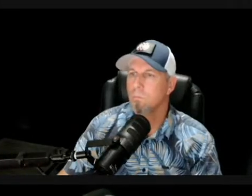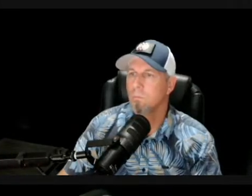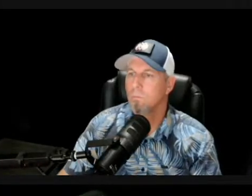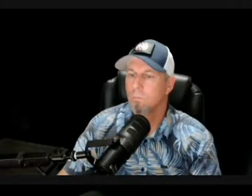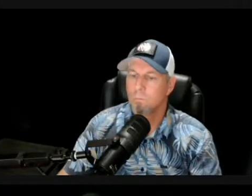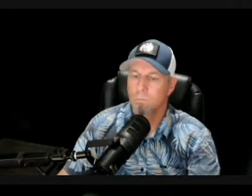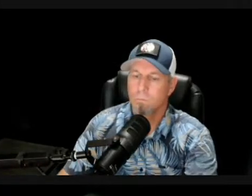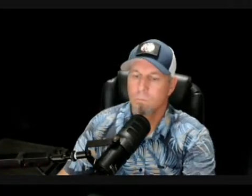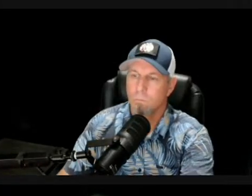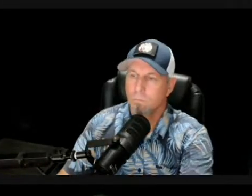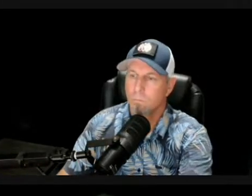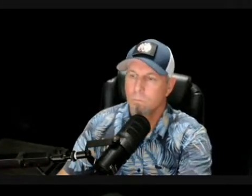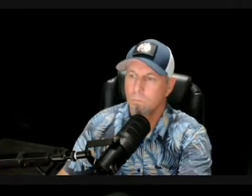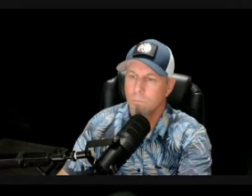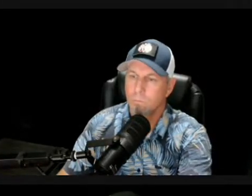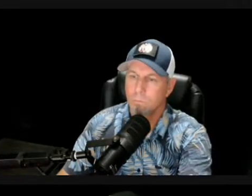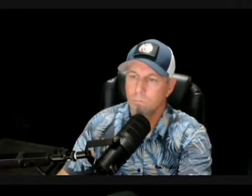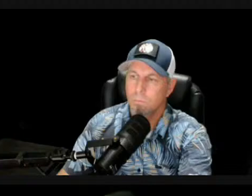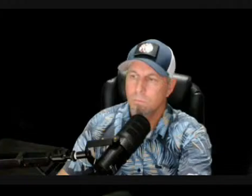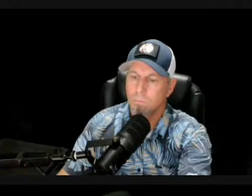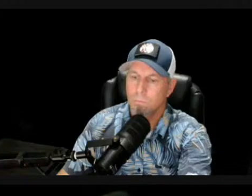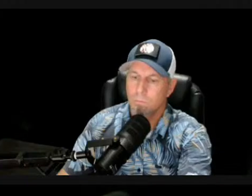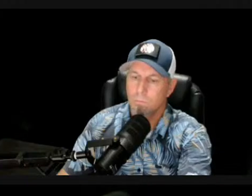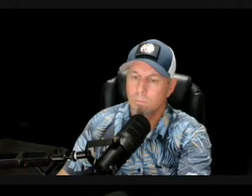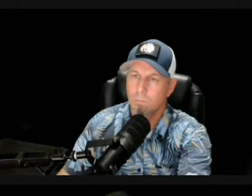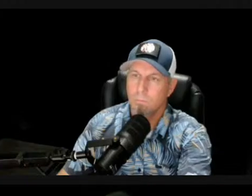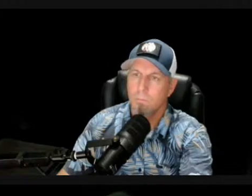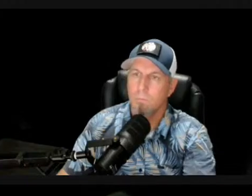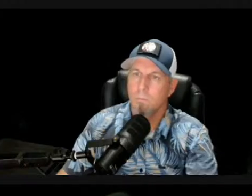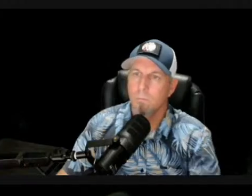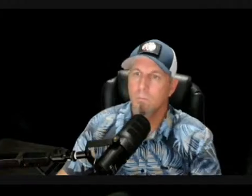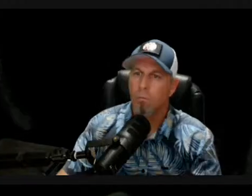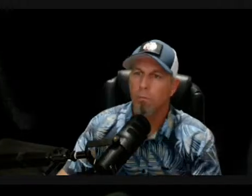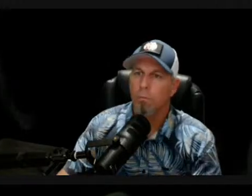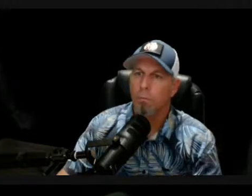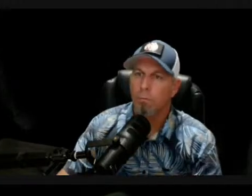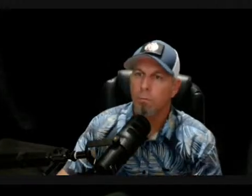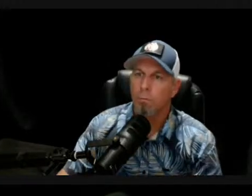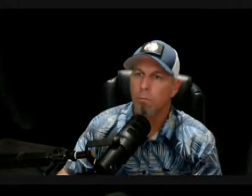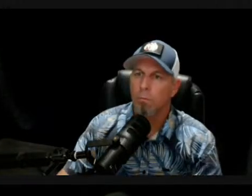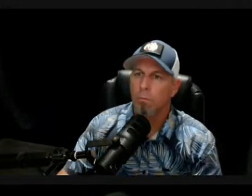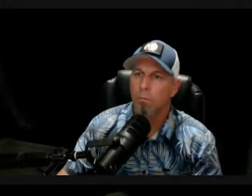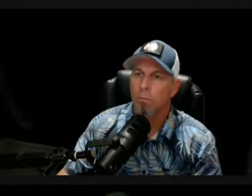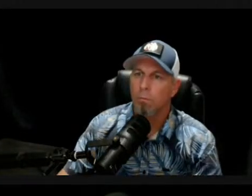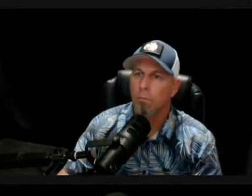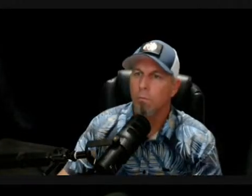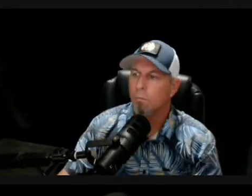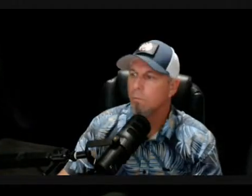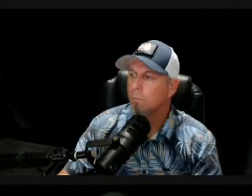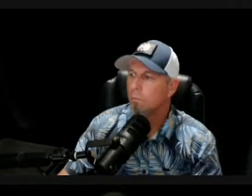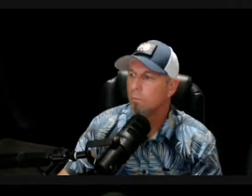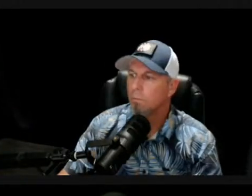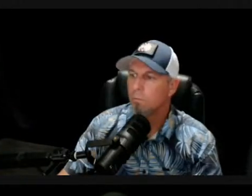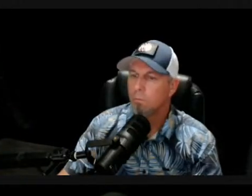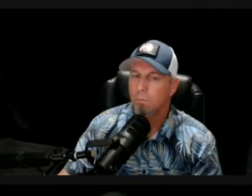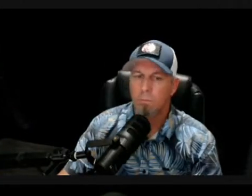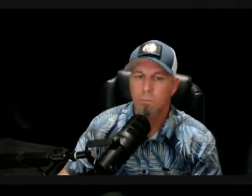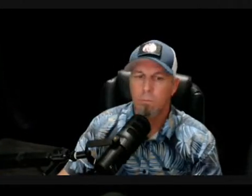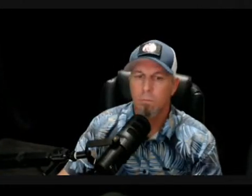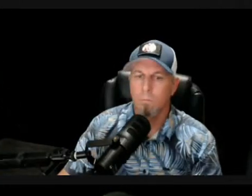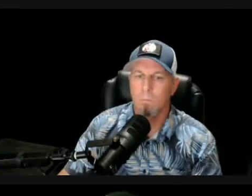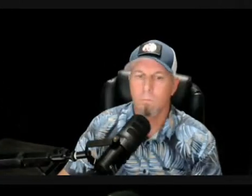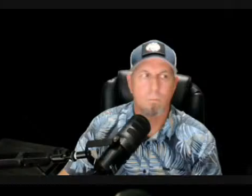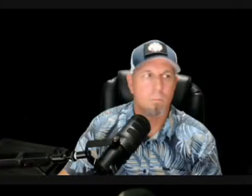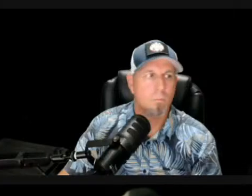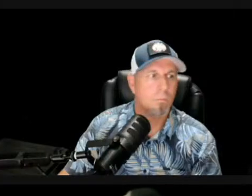a low level eruption from the north vent. I'm just going to pause there, guys. Looks like we got something